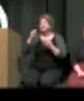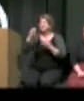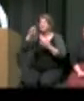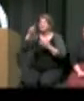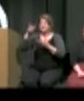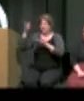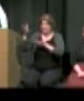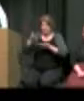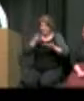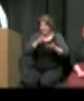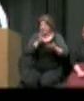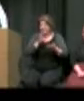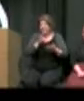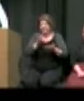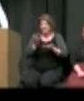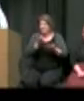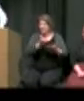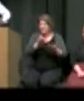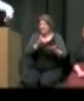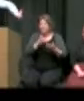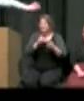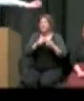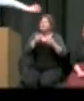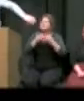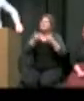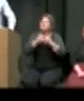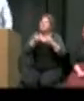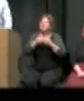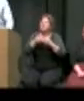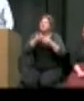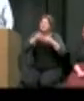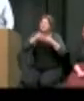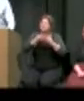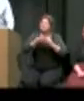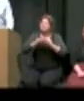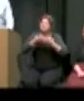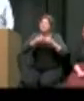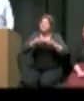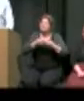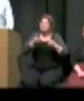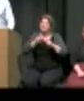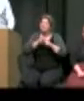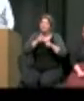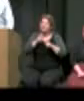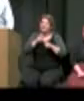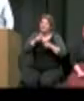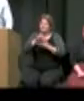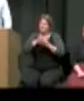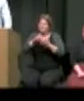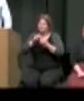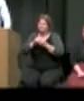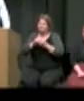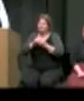here. This sand gets separated out separately from what's getting mixed with Portland cement currently.